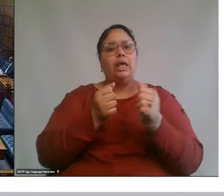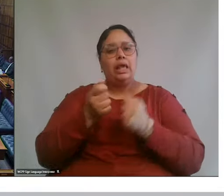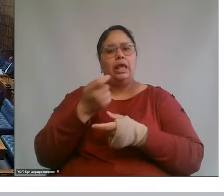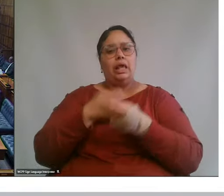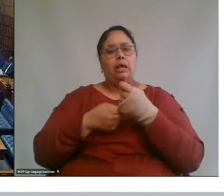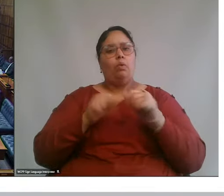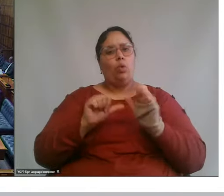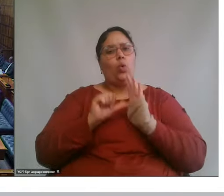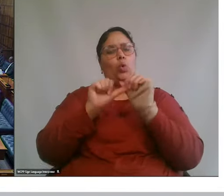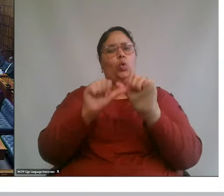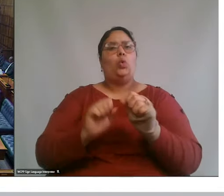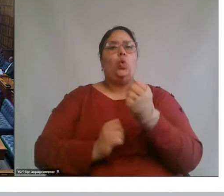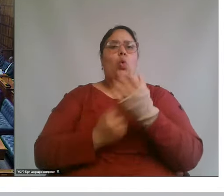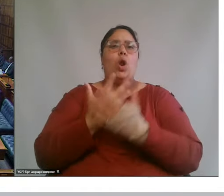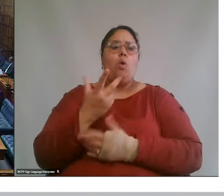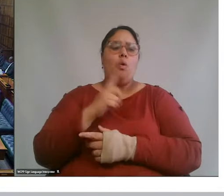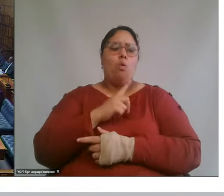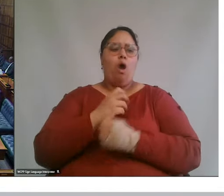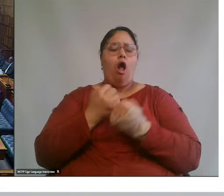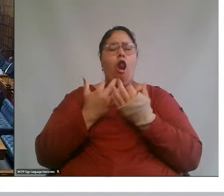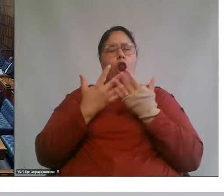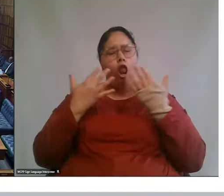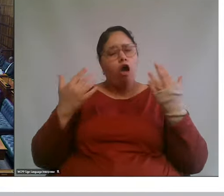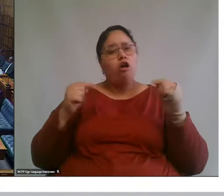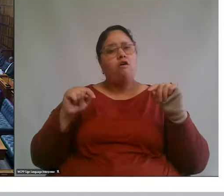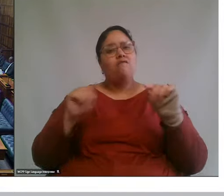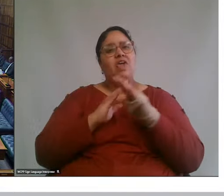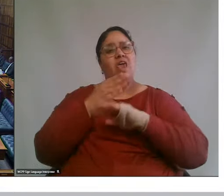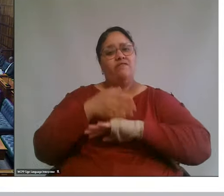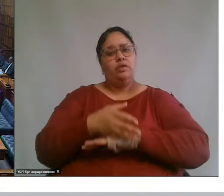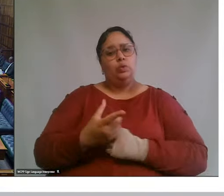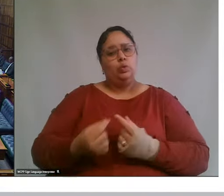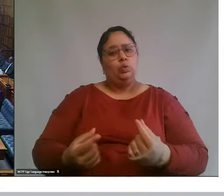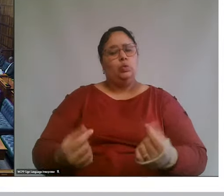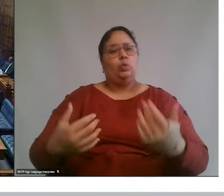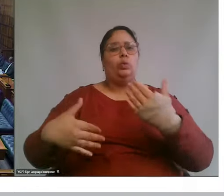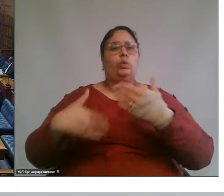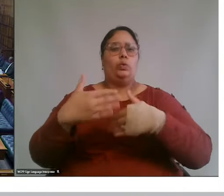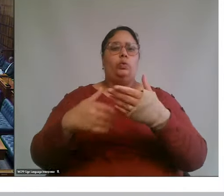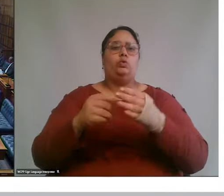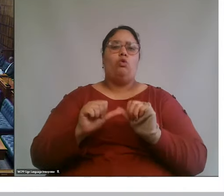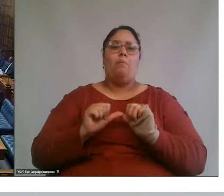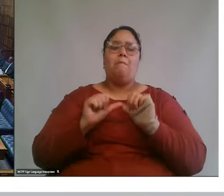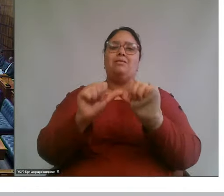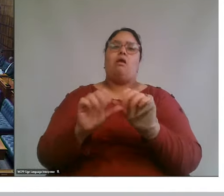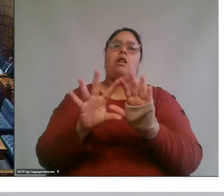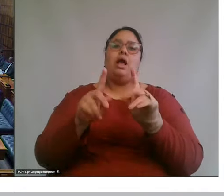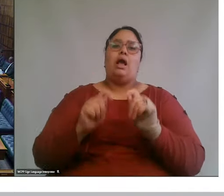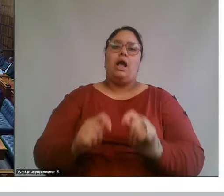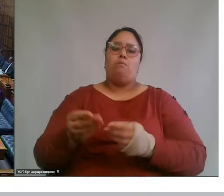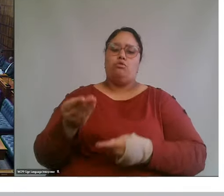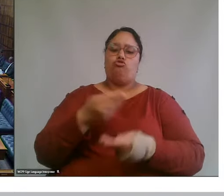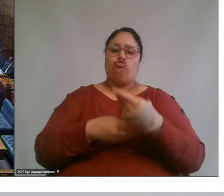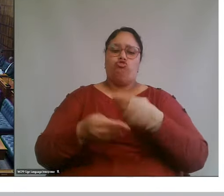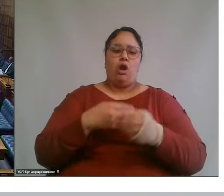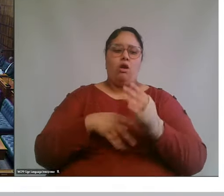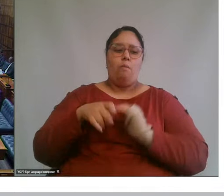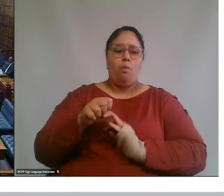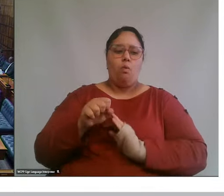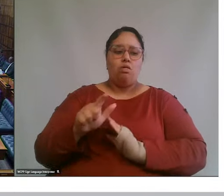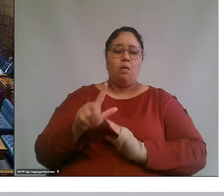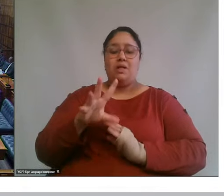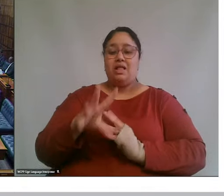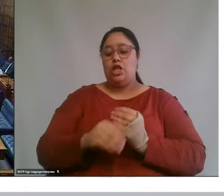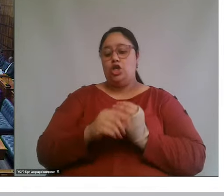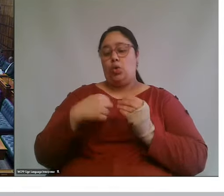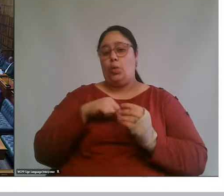that uh so there's a lot of um effort that goes into maintaining the cape trade portal but in addition what we do for